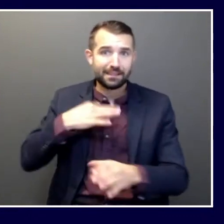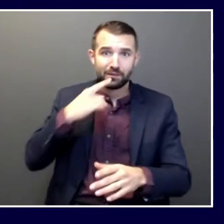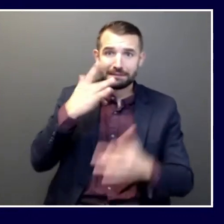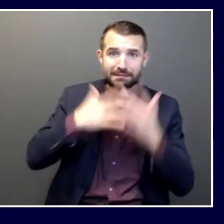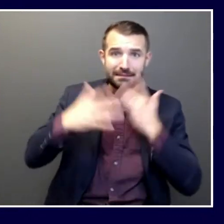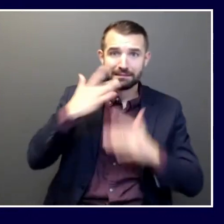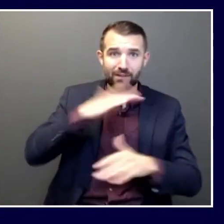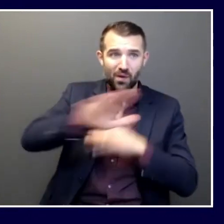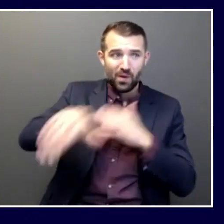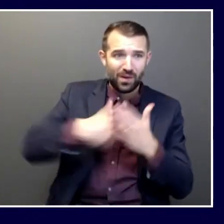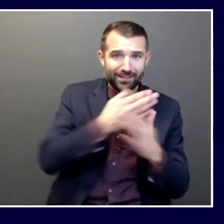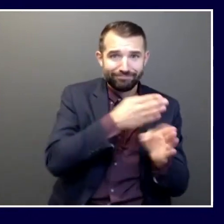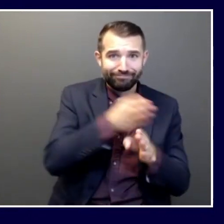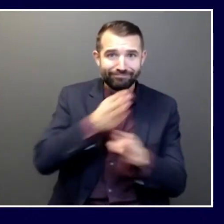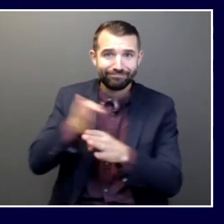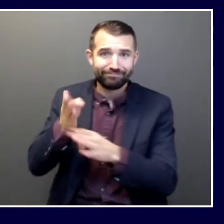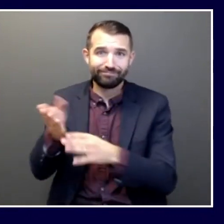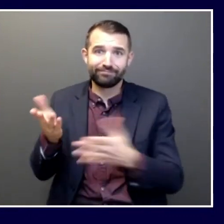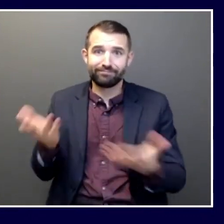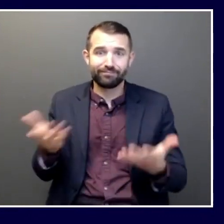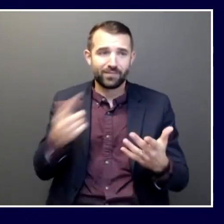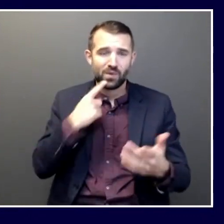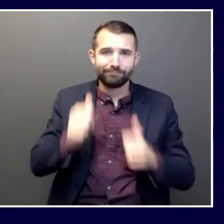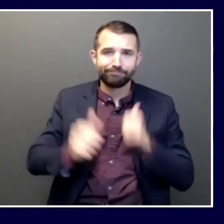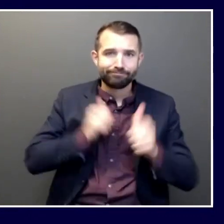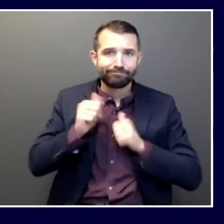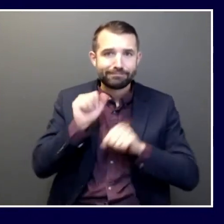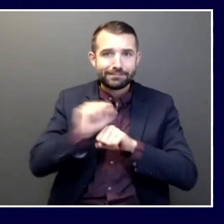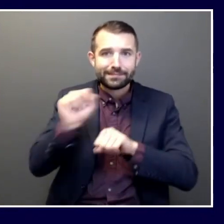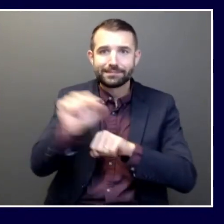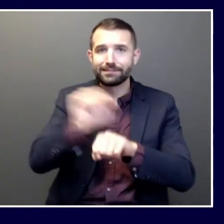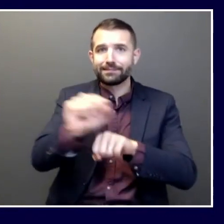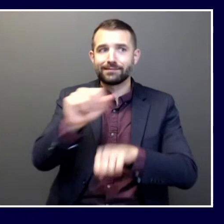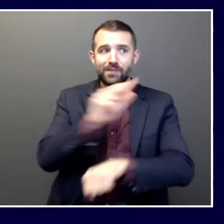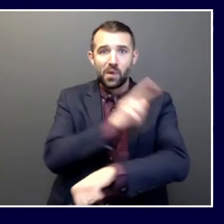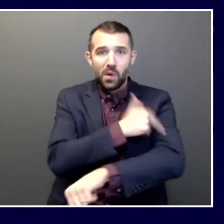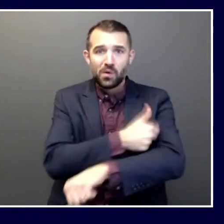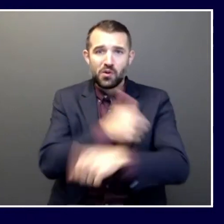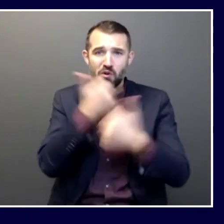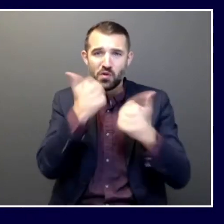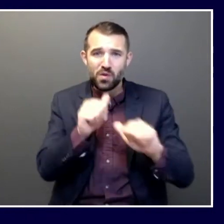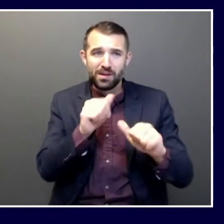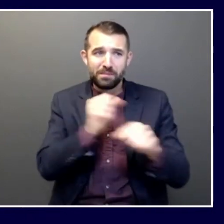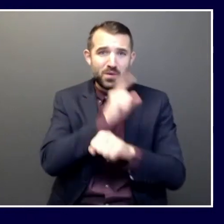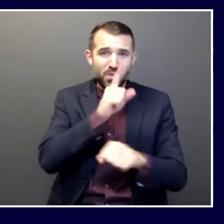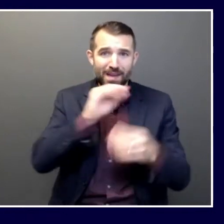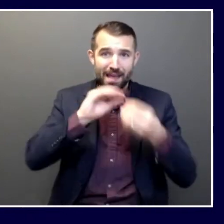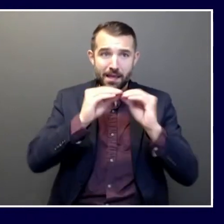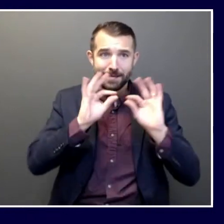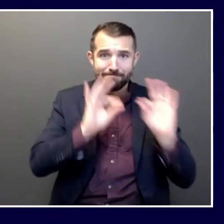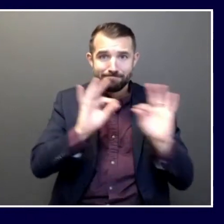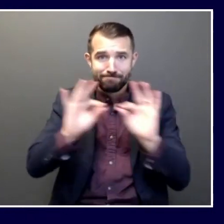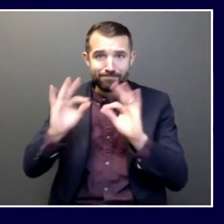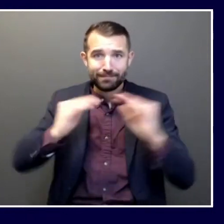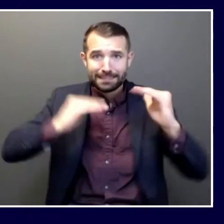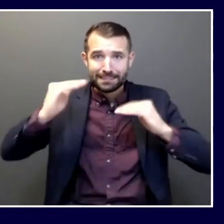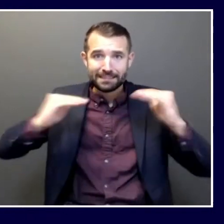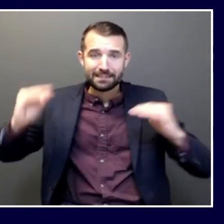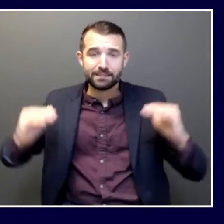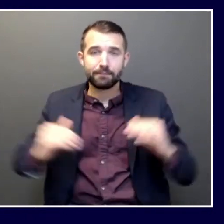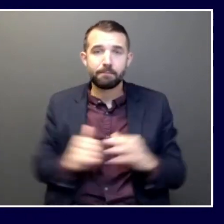continue our aggressive work with our hospitals to maintain our hospital capacity, which, as we report out, we continue to have,